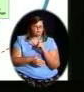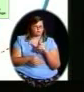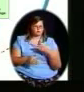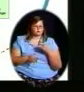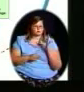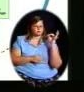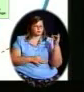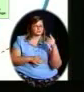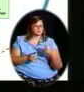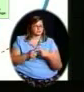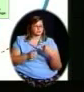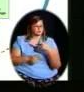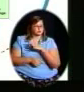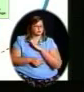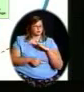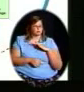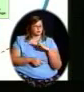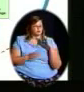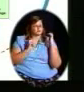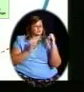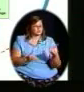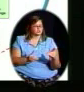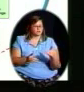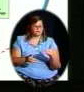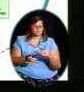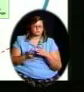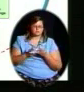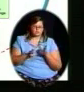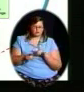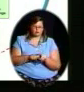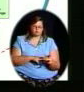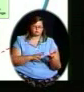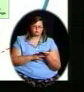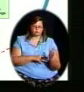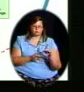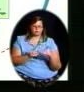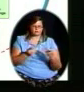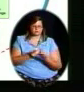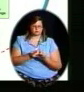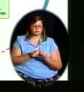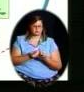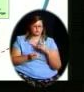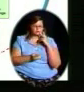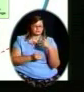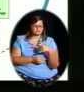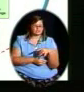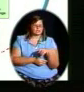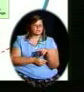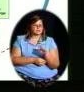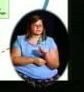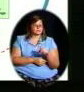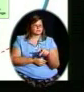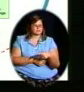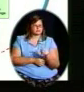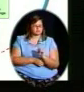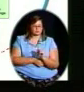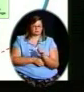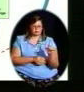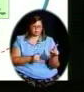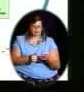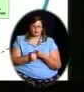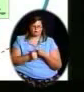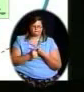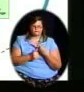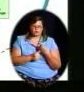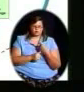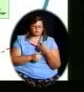as well as we're doing throughout the district and a variety of venues. You can see that in September, of course, is your first student